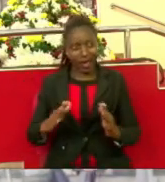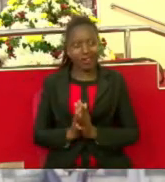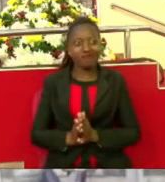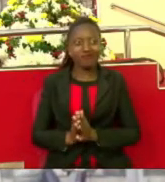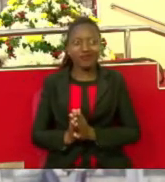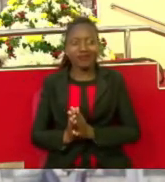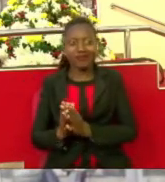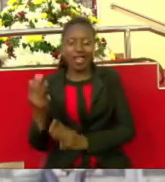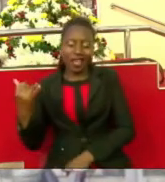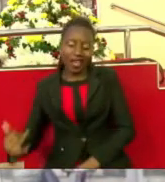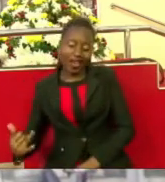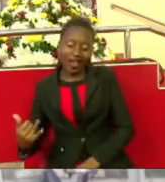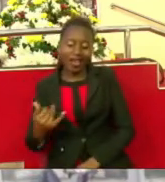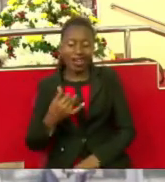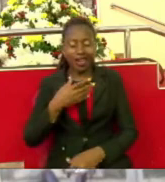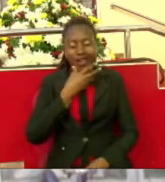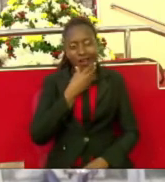A young man who had been brought up in church.